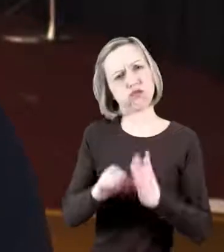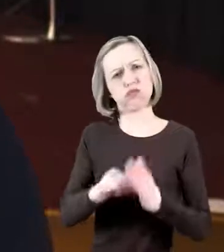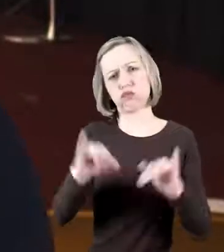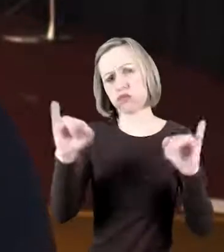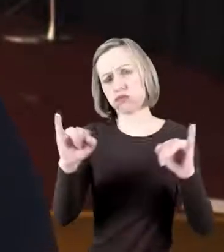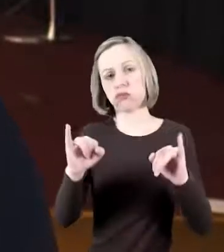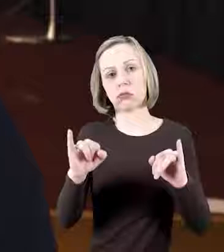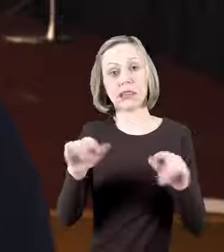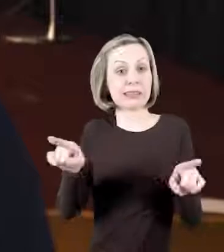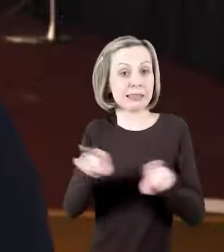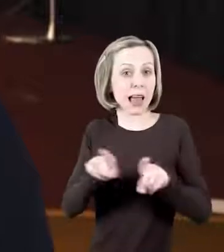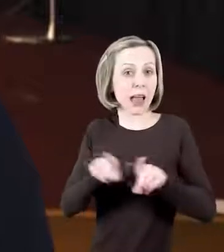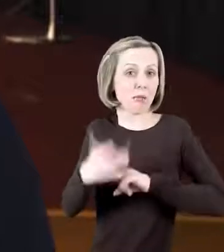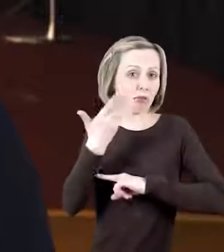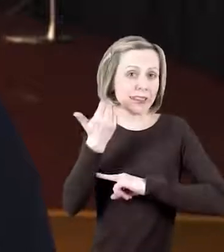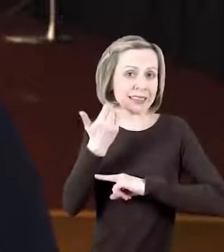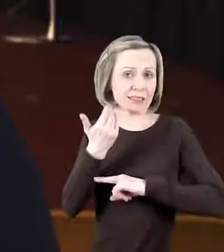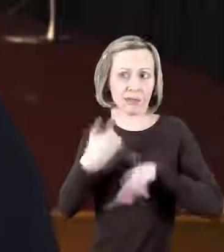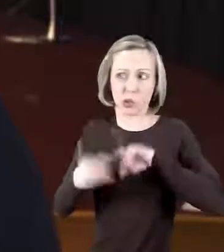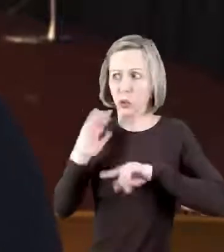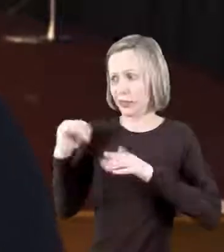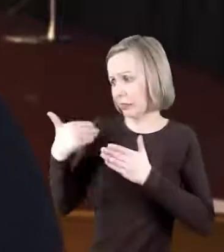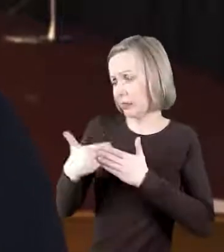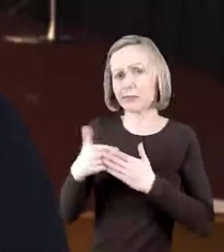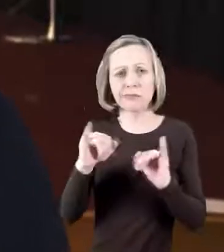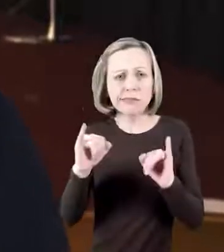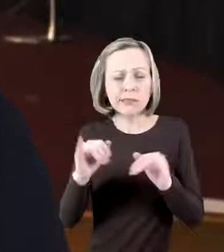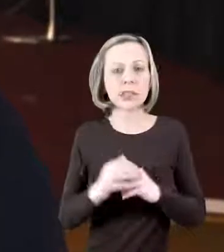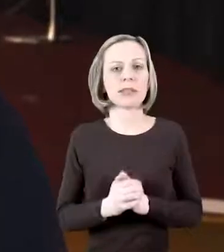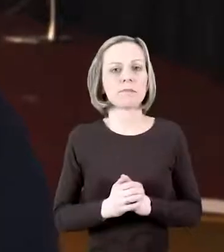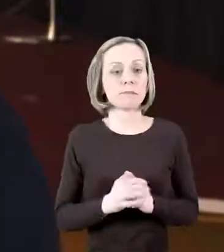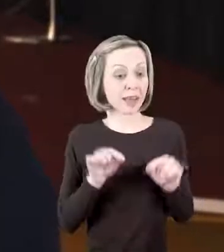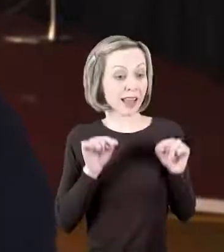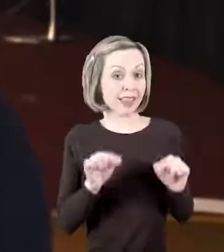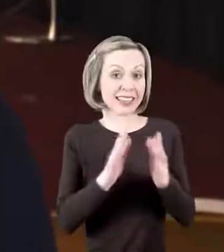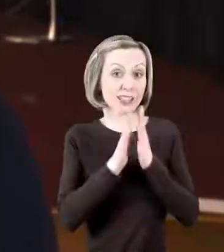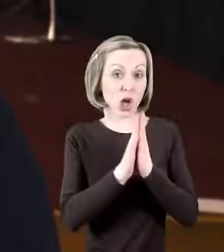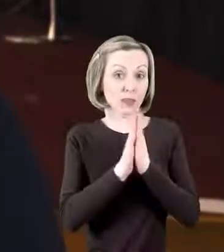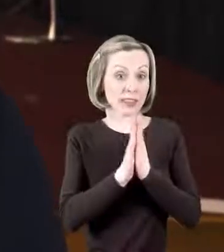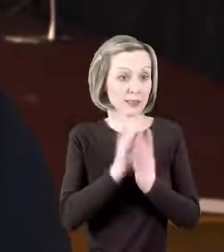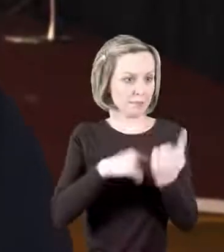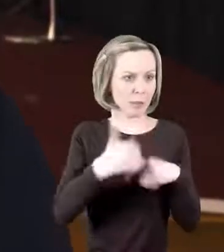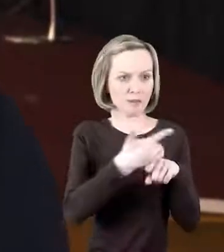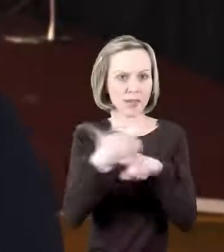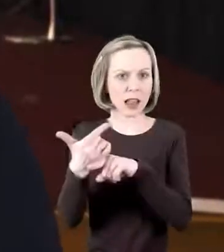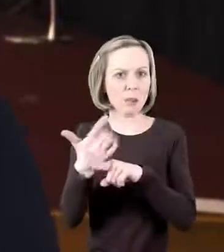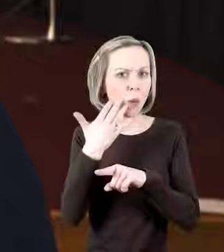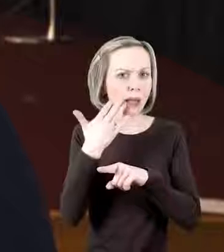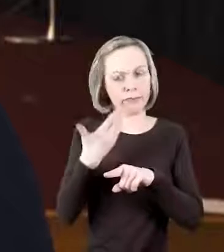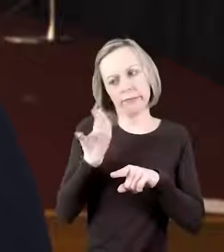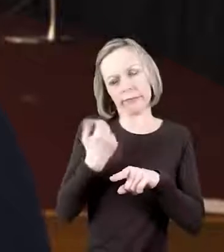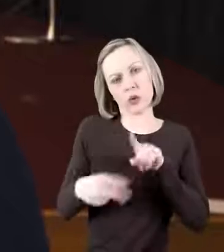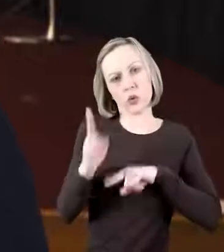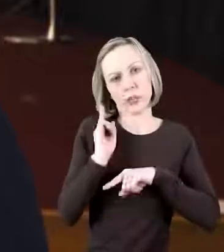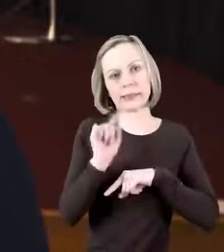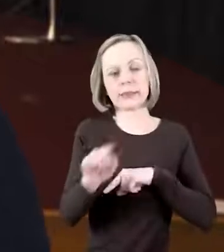few years, hasn't it? And again so in these last few weeks. This service was filmed a couple of